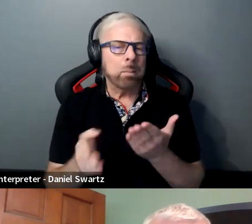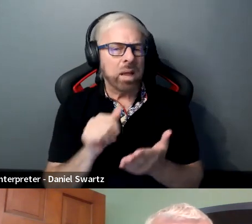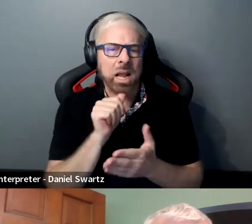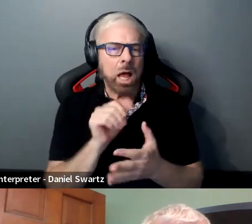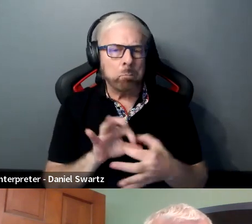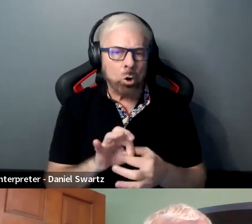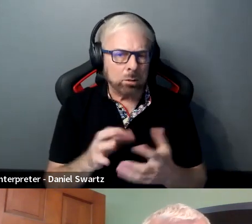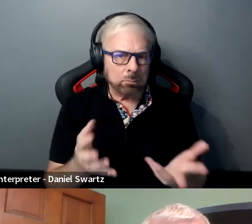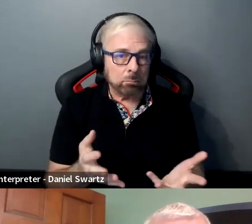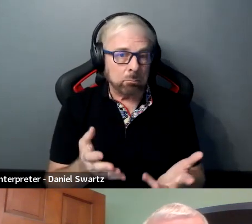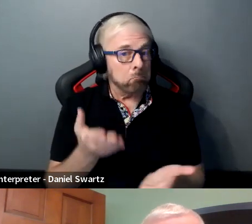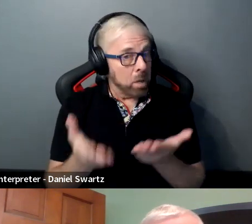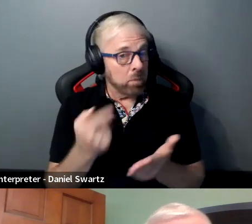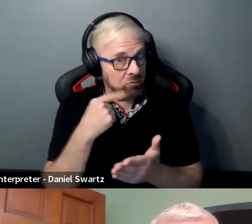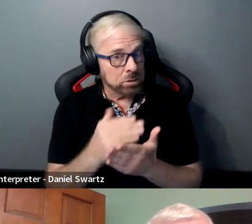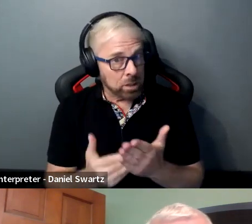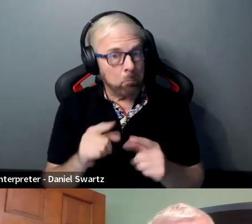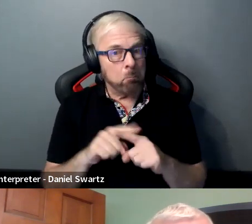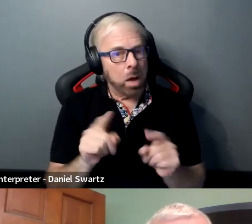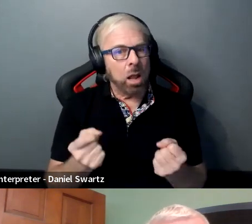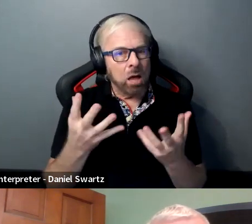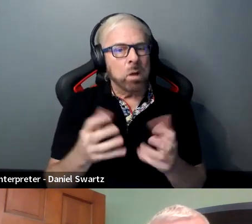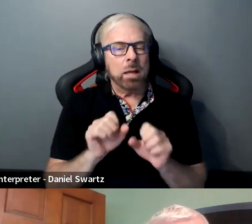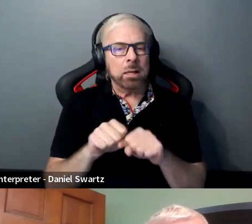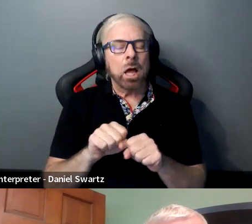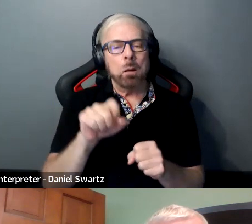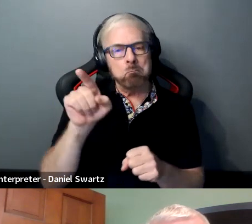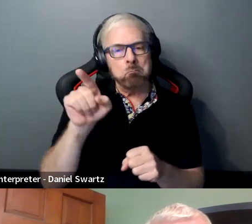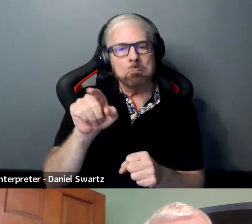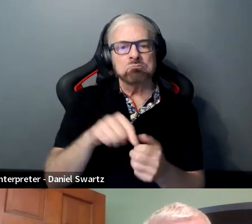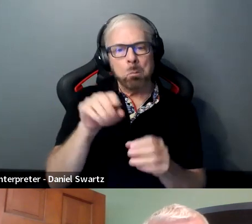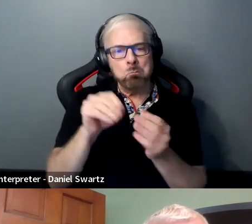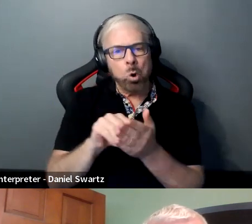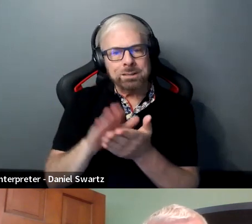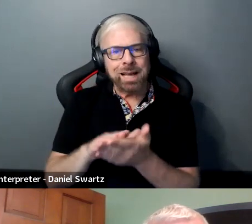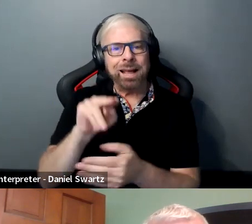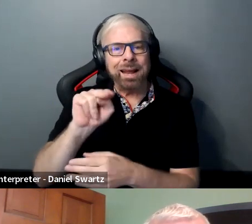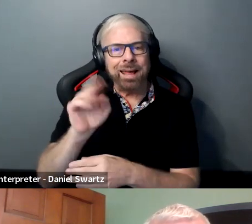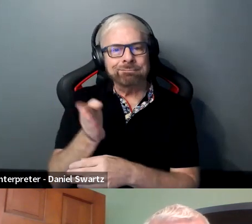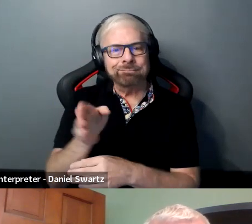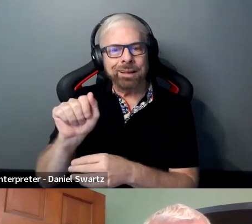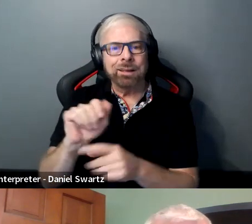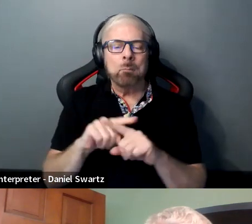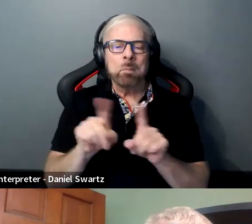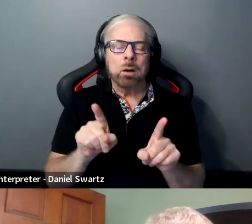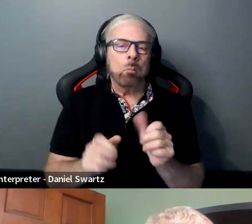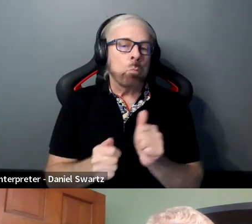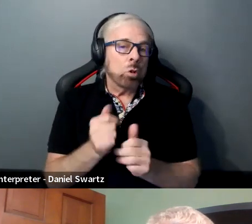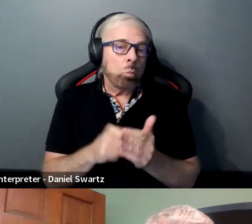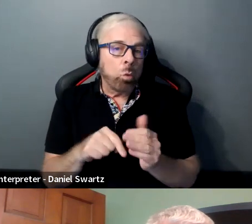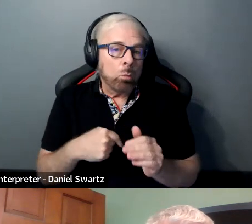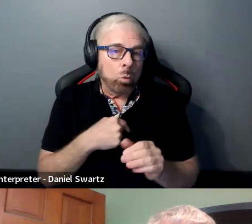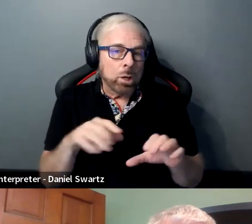fine. They may be for some, but a lot of them can be marked NA. Basically, mostly what we do